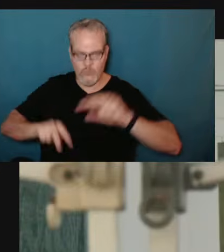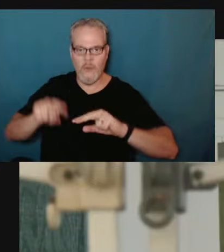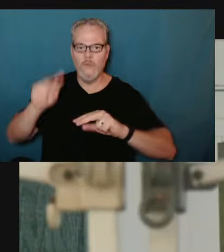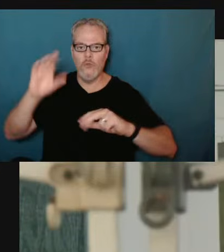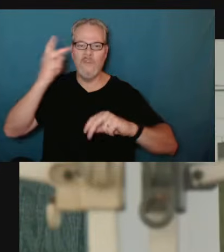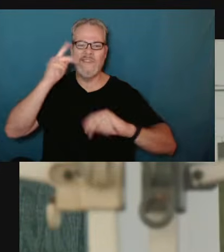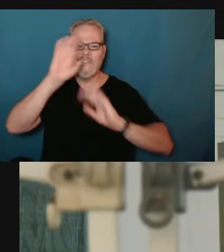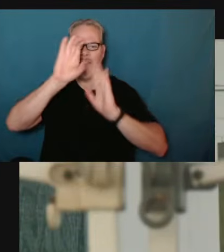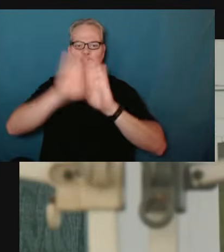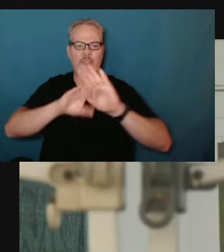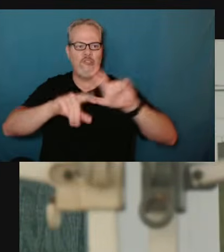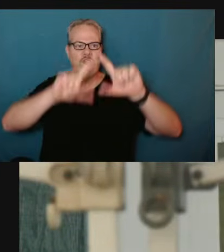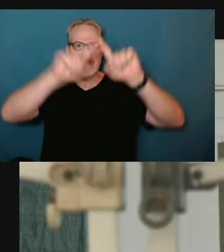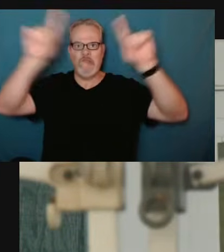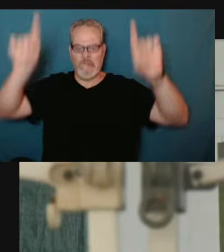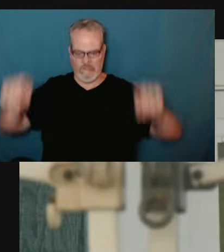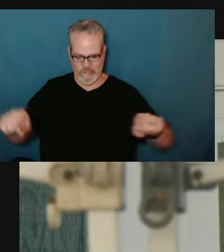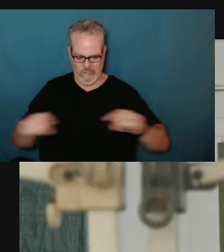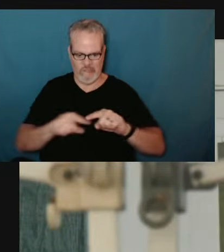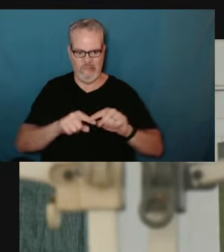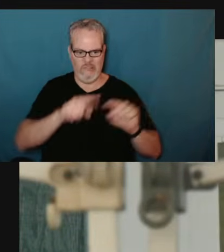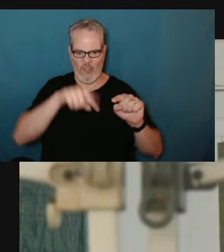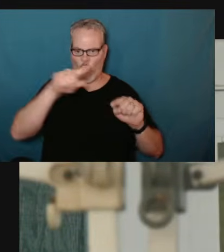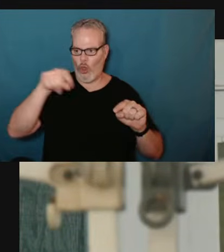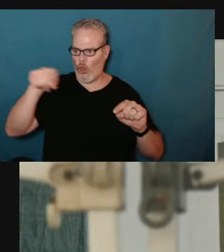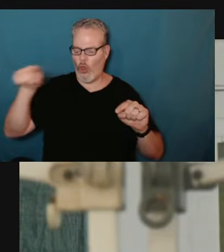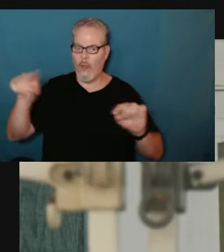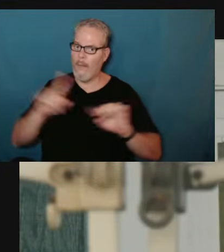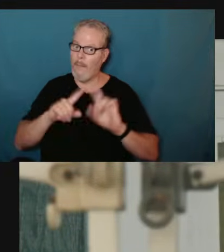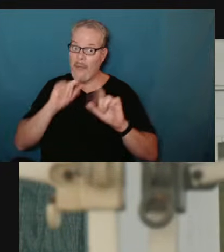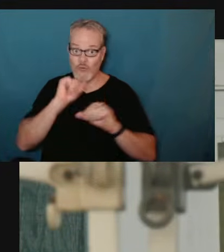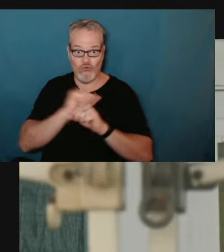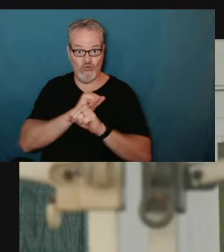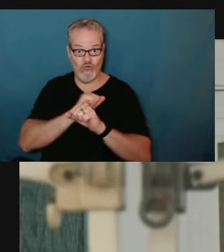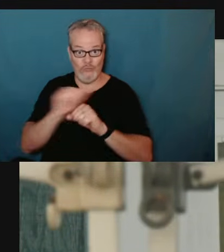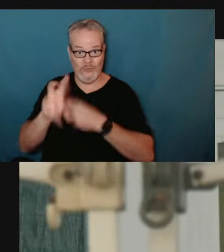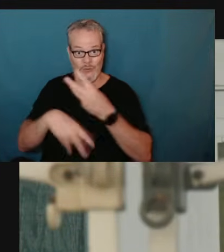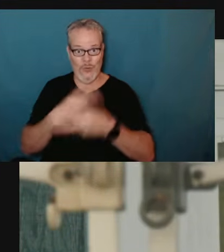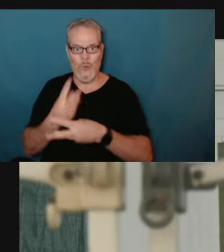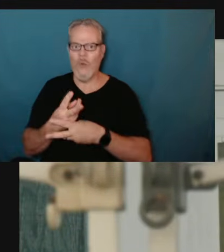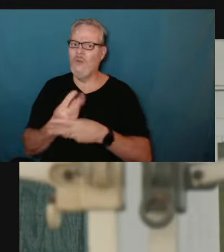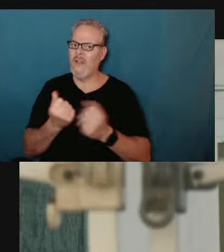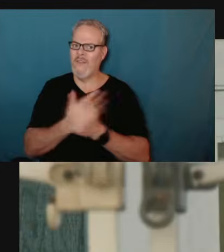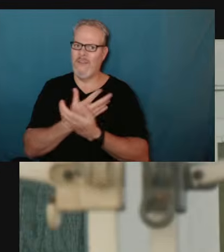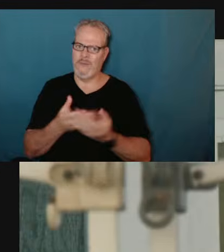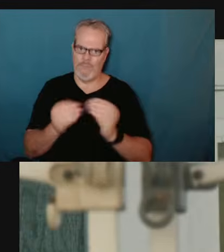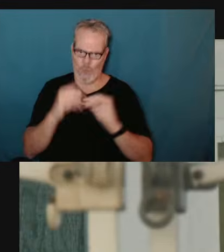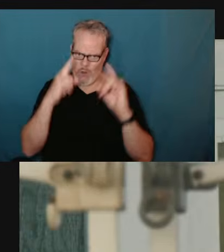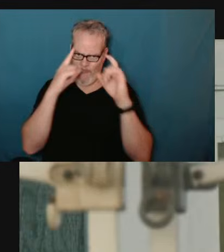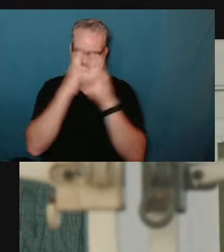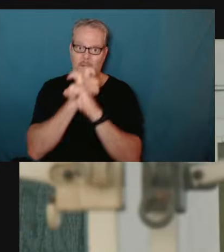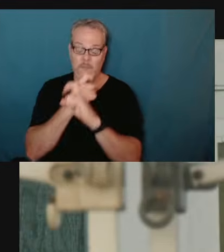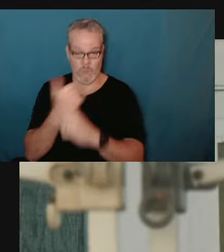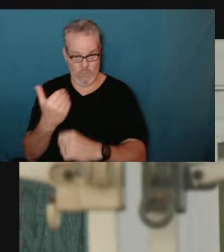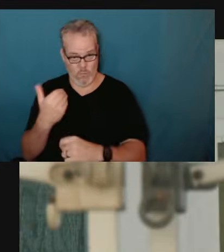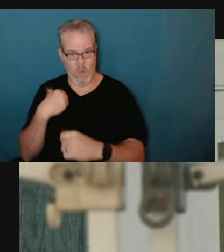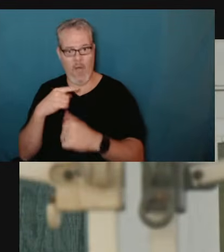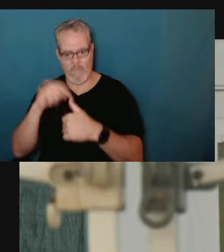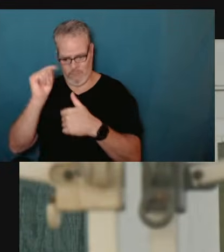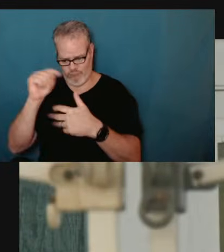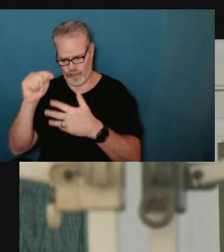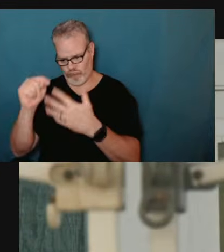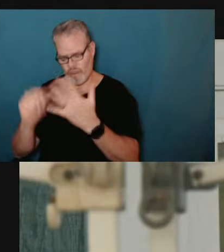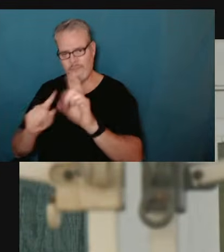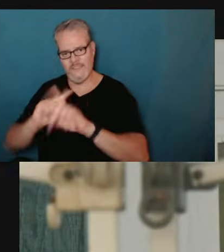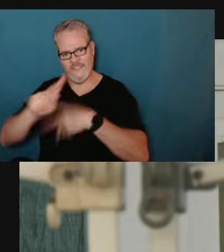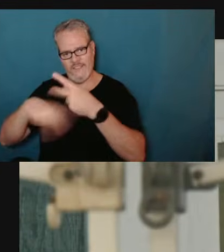a clear line, and the reality is much more complex. So there are deposits like that, hyaloclastites, things of